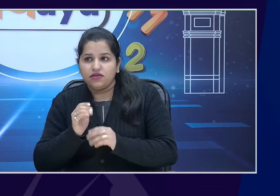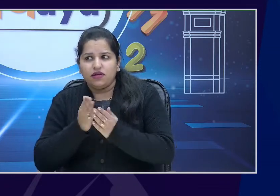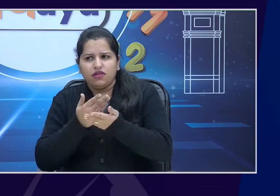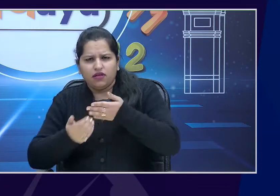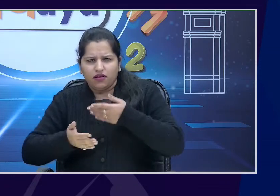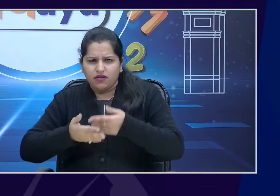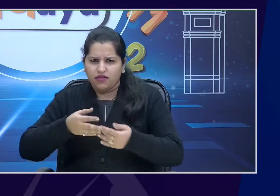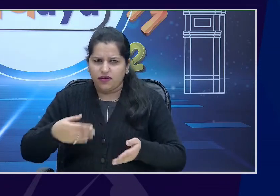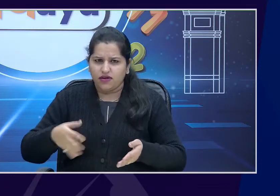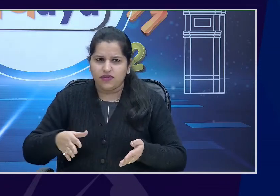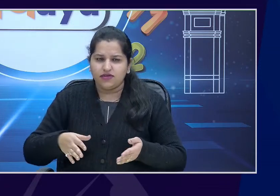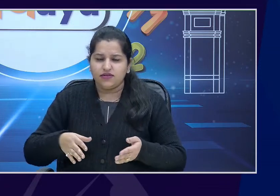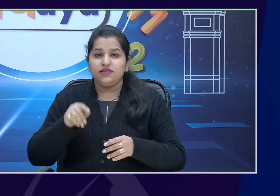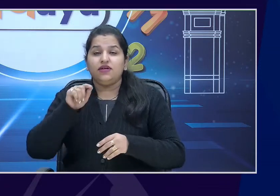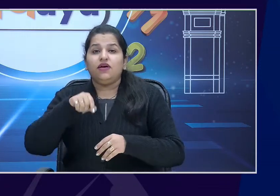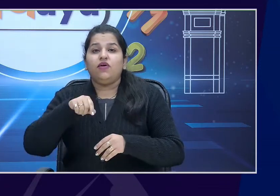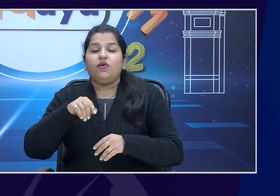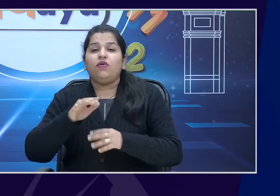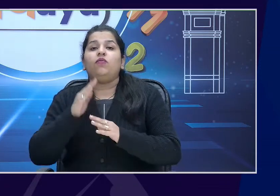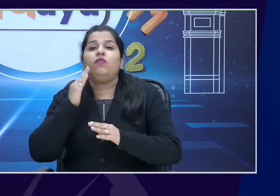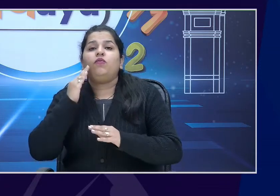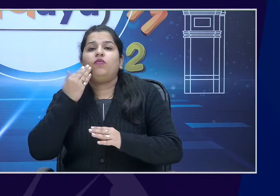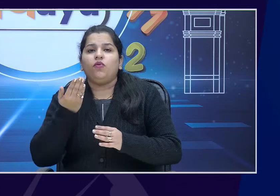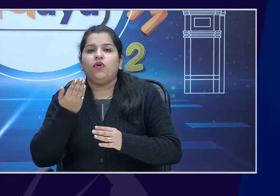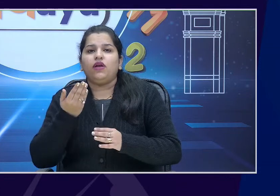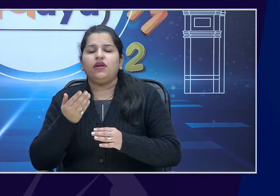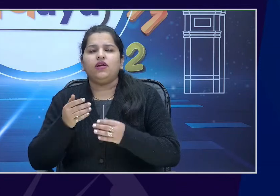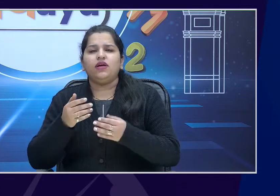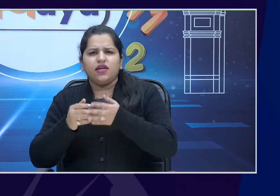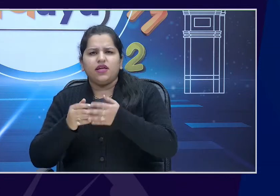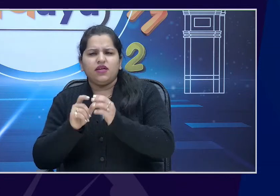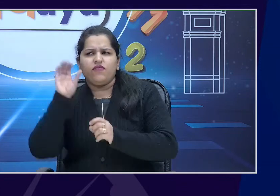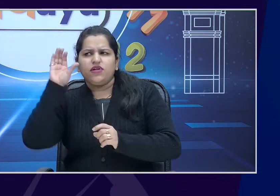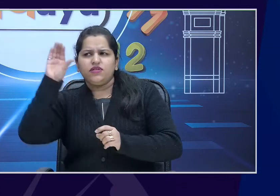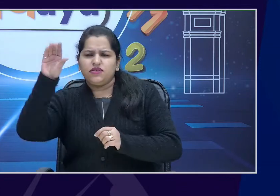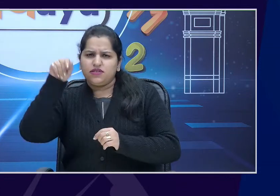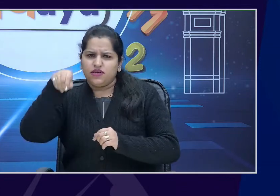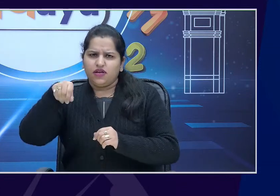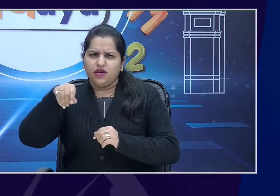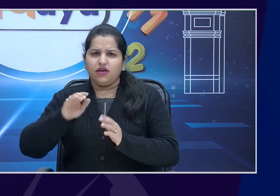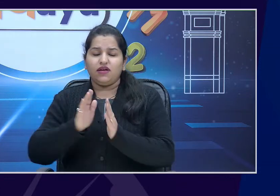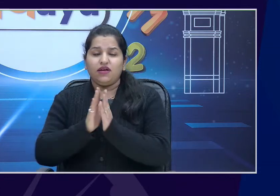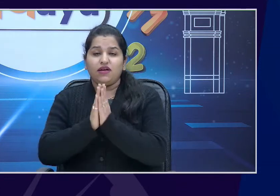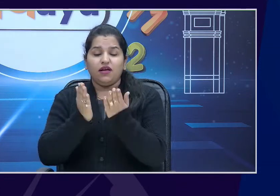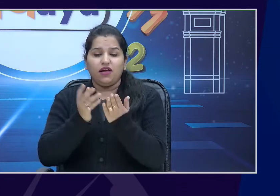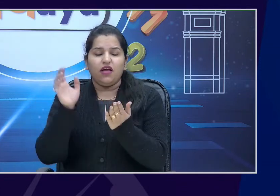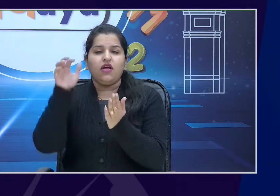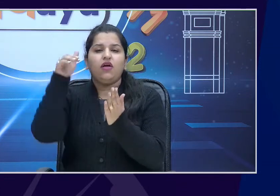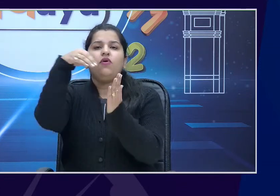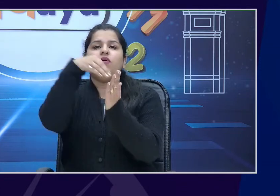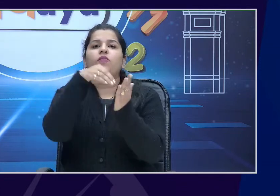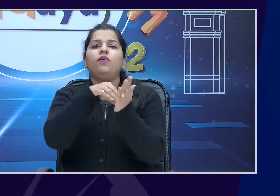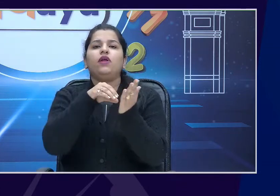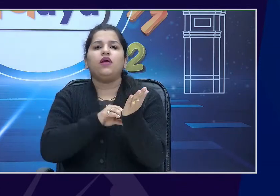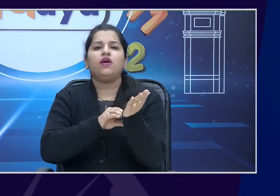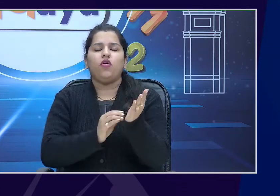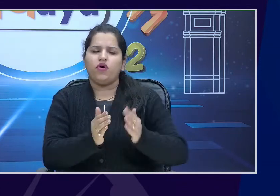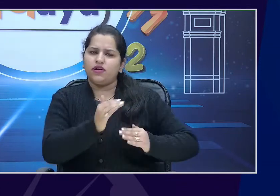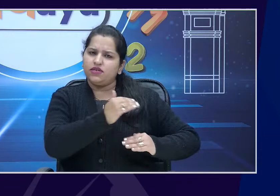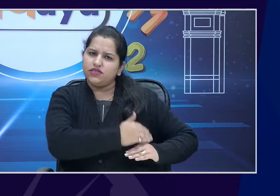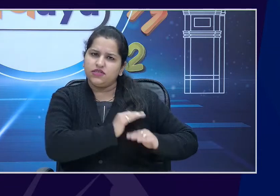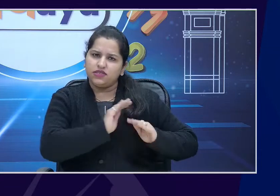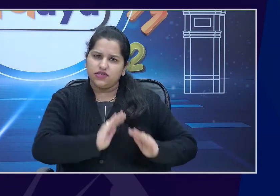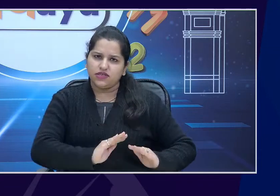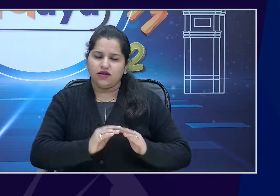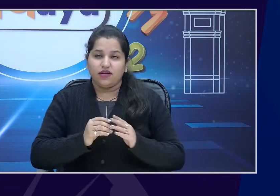So diary is actually what you mean by diary means diary is a record of our thoughts. Sometimes we cannot say